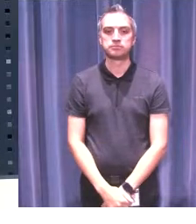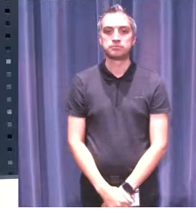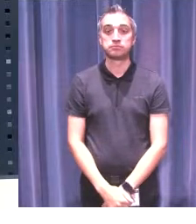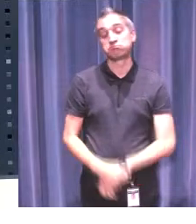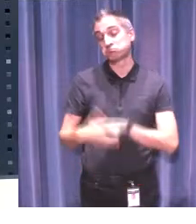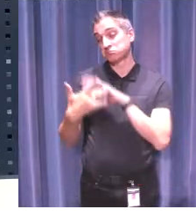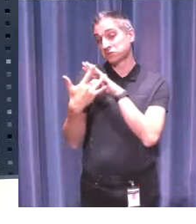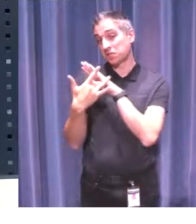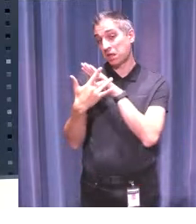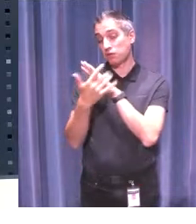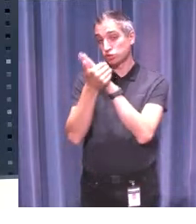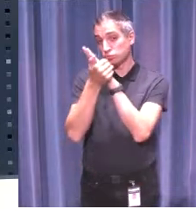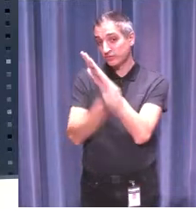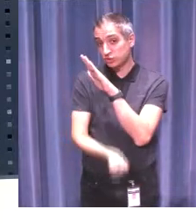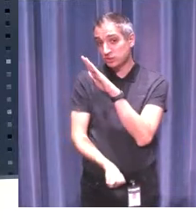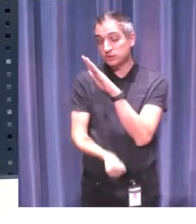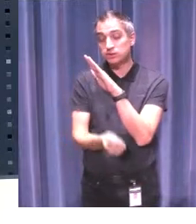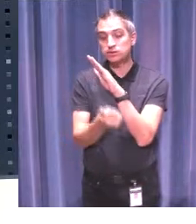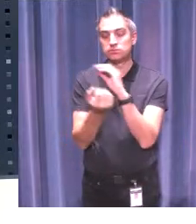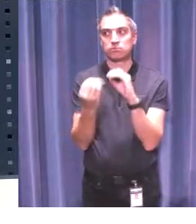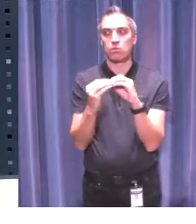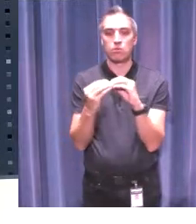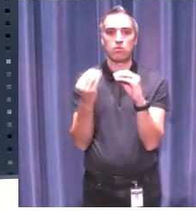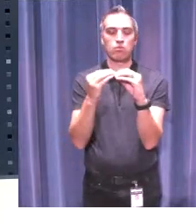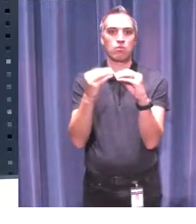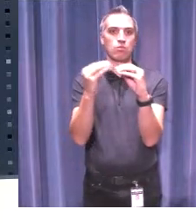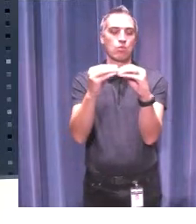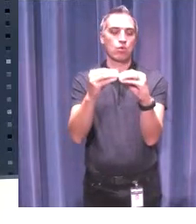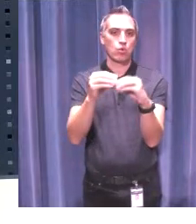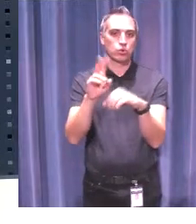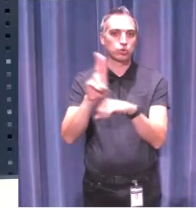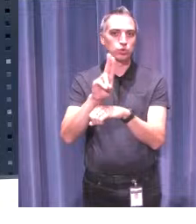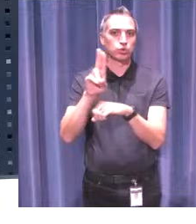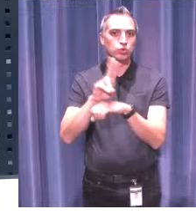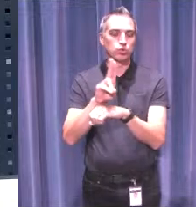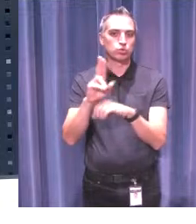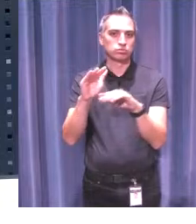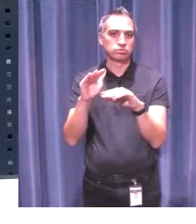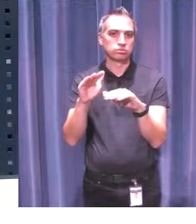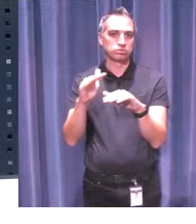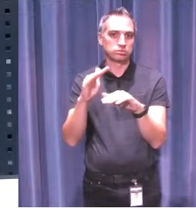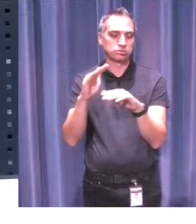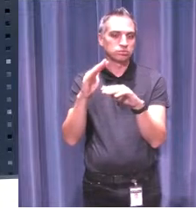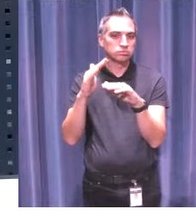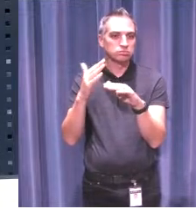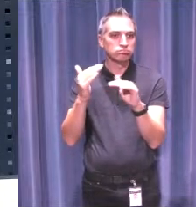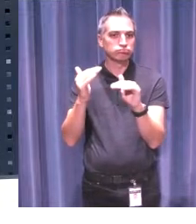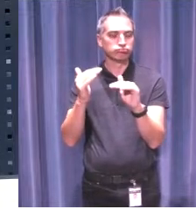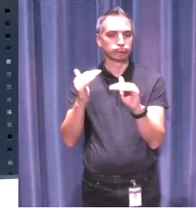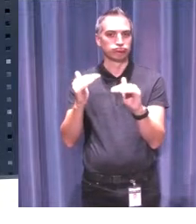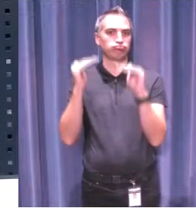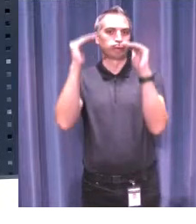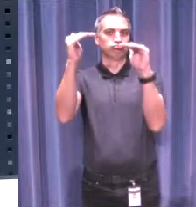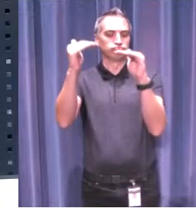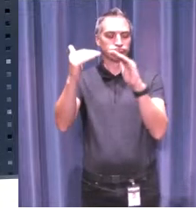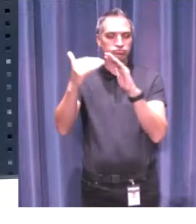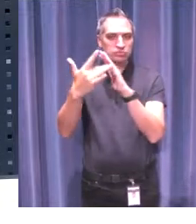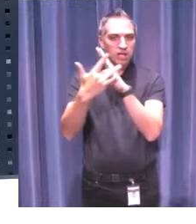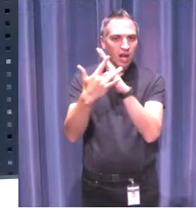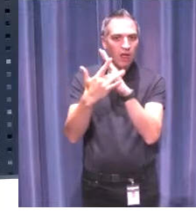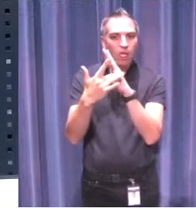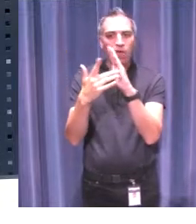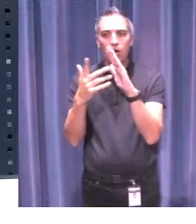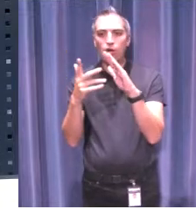Technology proficiency, I think more and more the use of advanced technology to monitor and